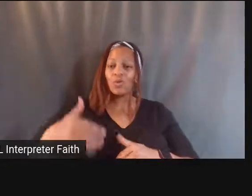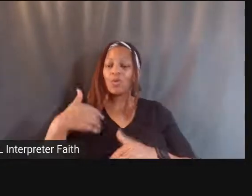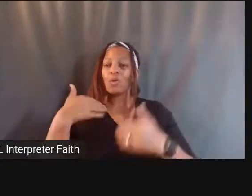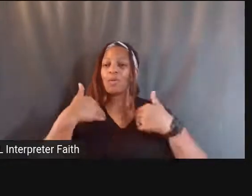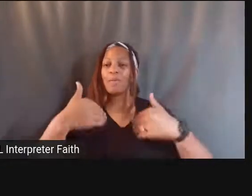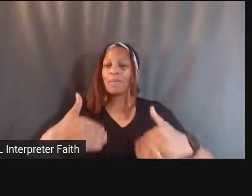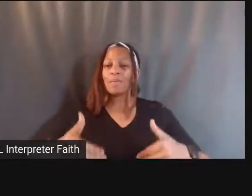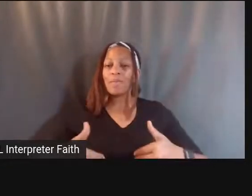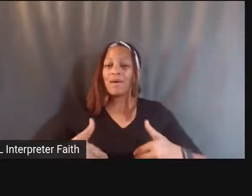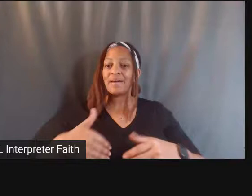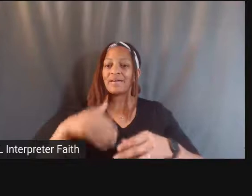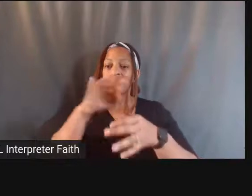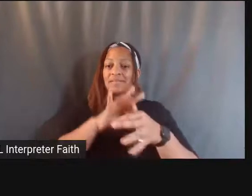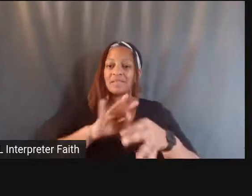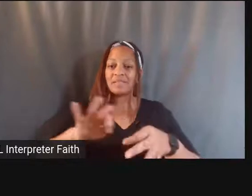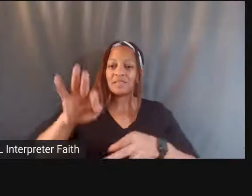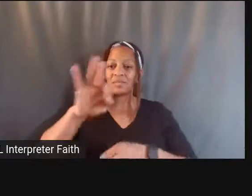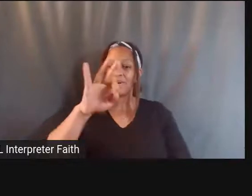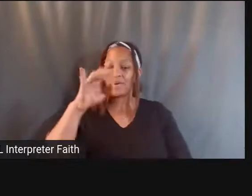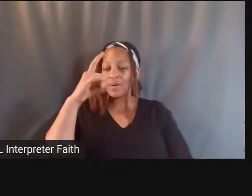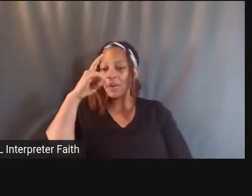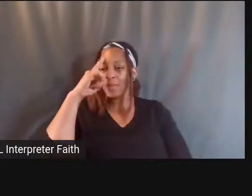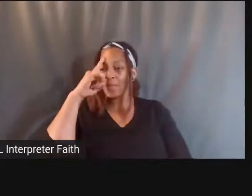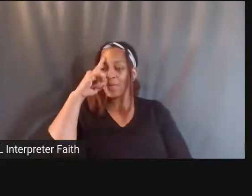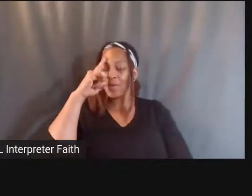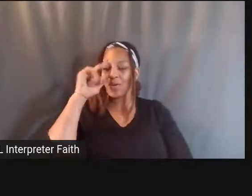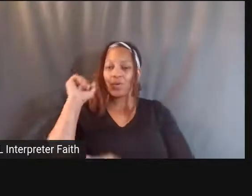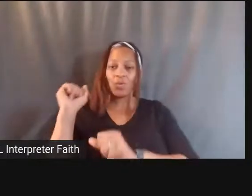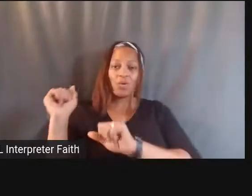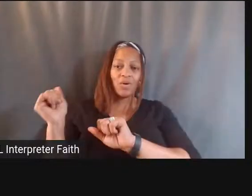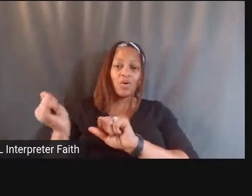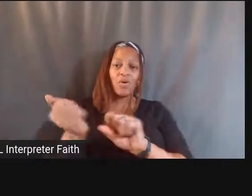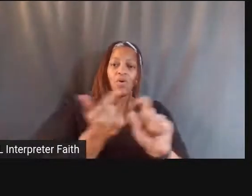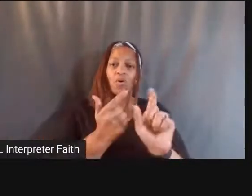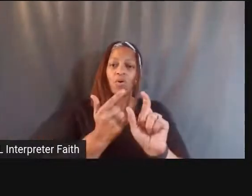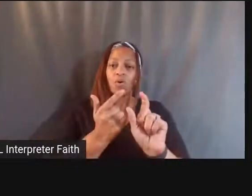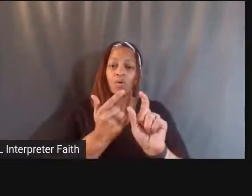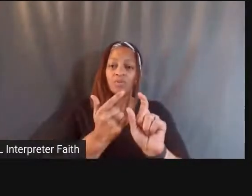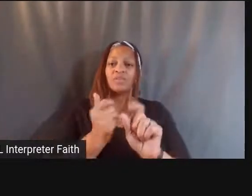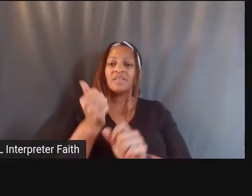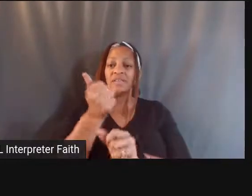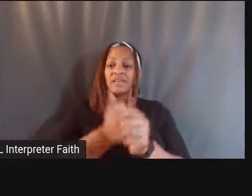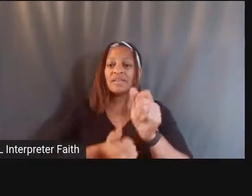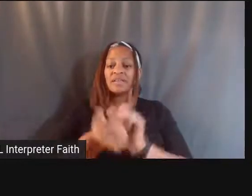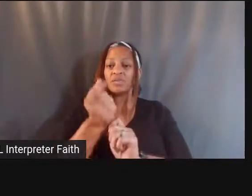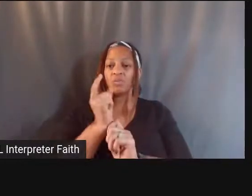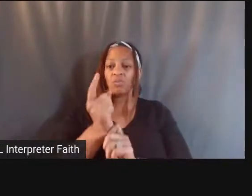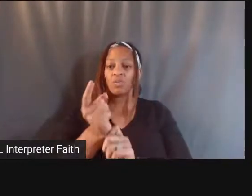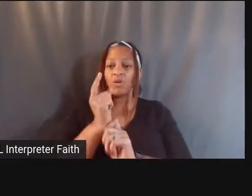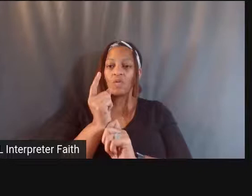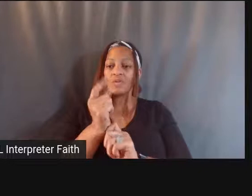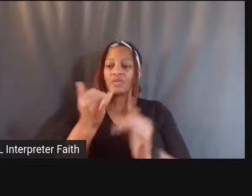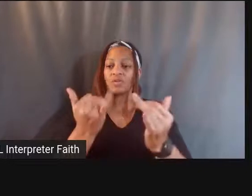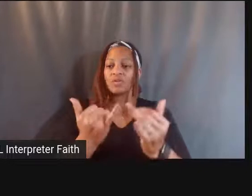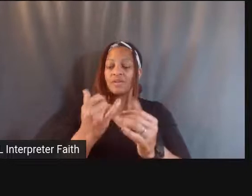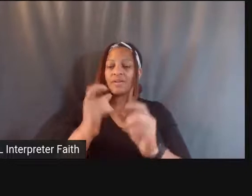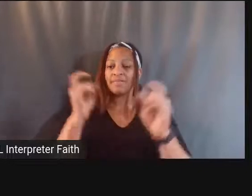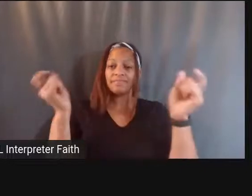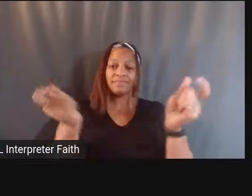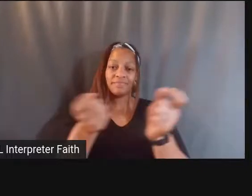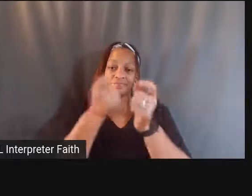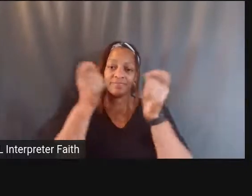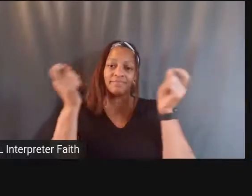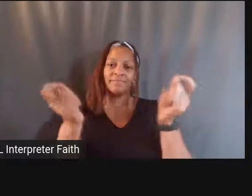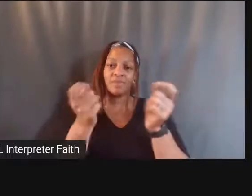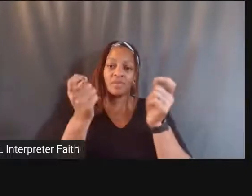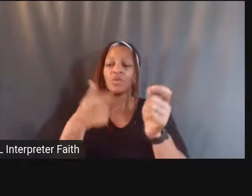mind, spirit. We are all of it in each moment. And today we celebrate that.